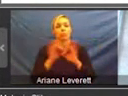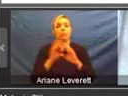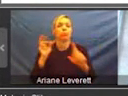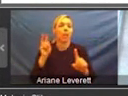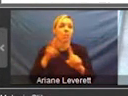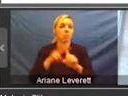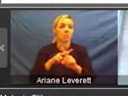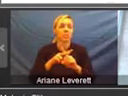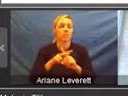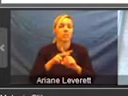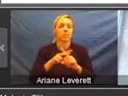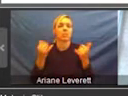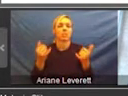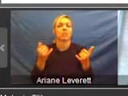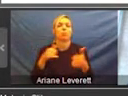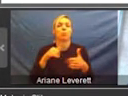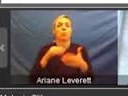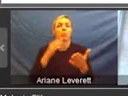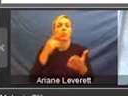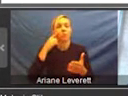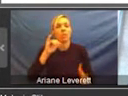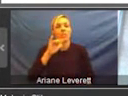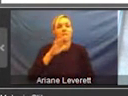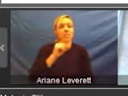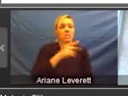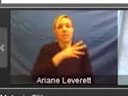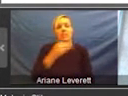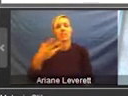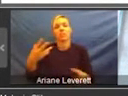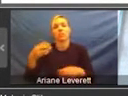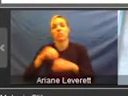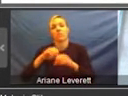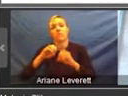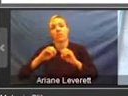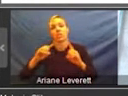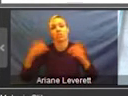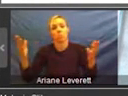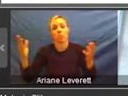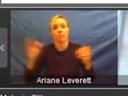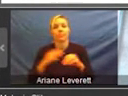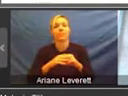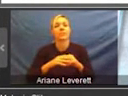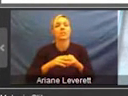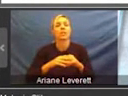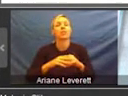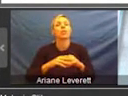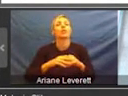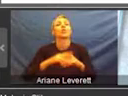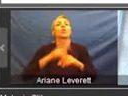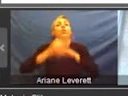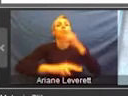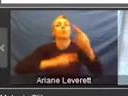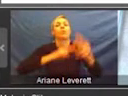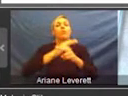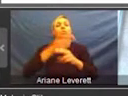and inclusive education is probably the universal design in education. It moves beyond the